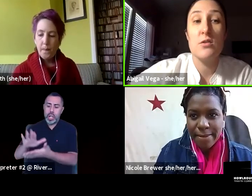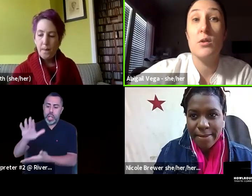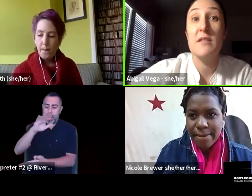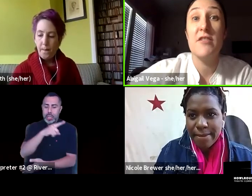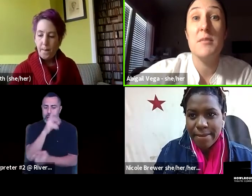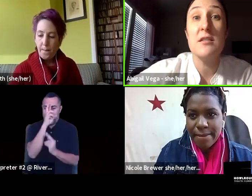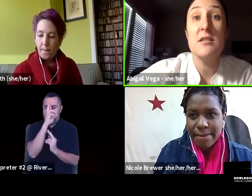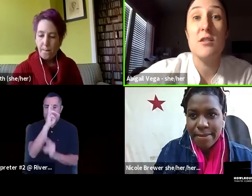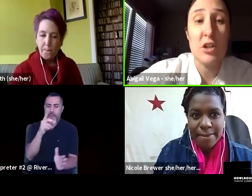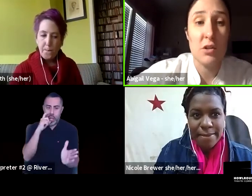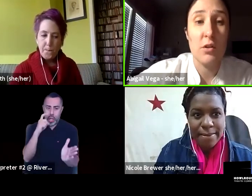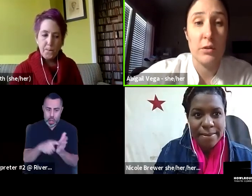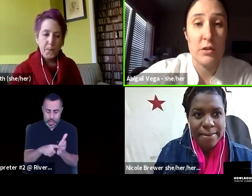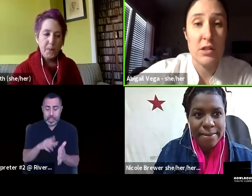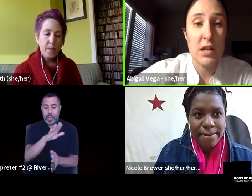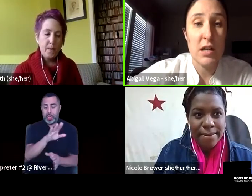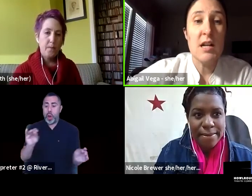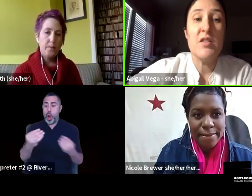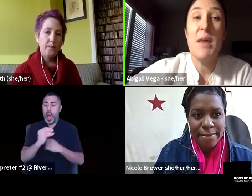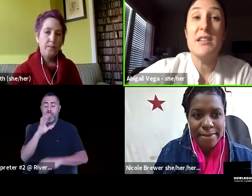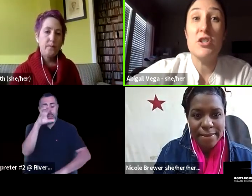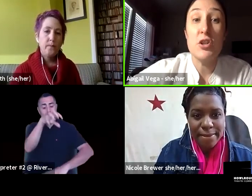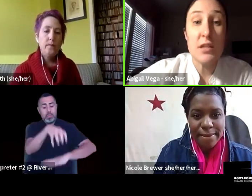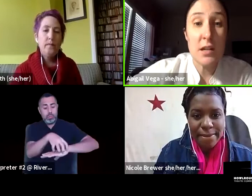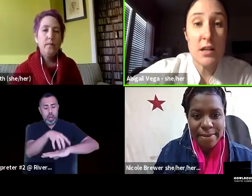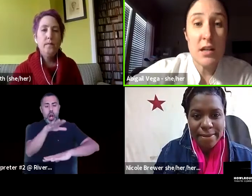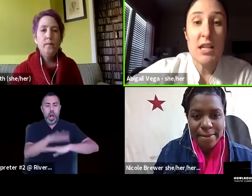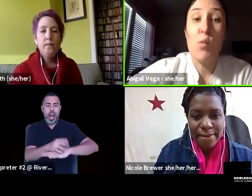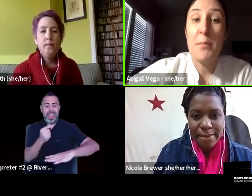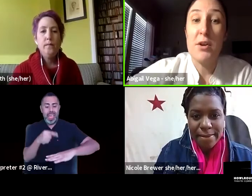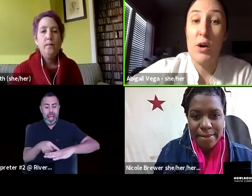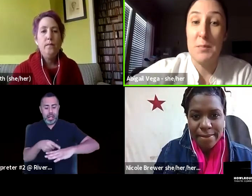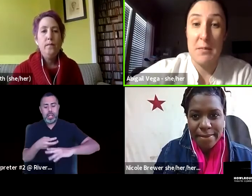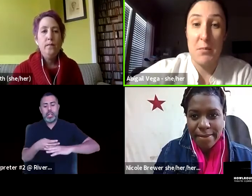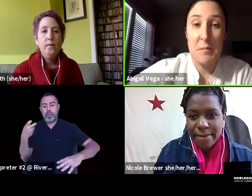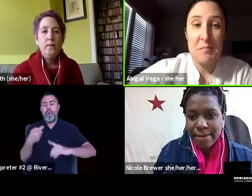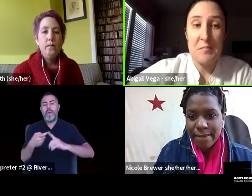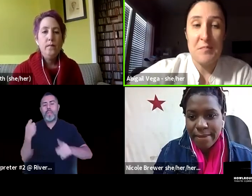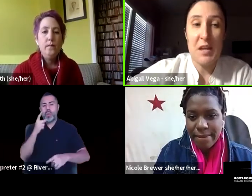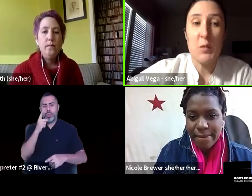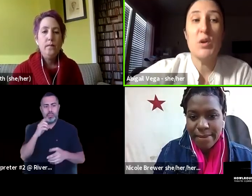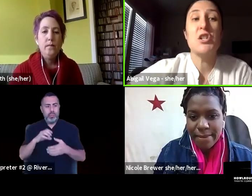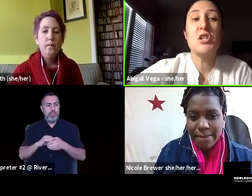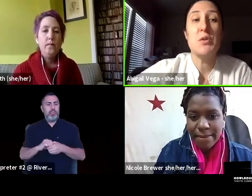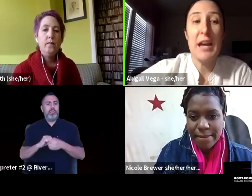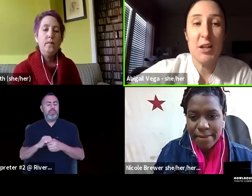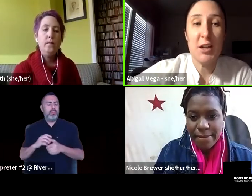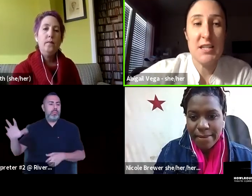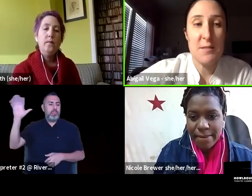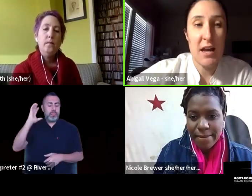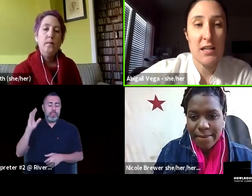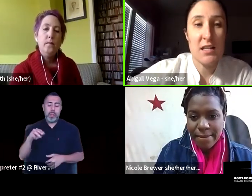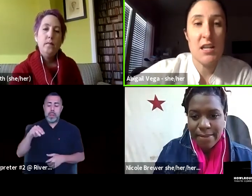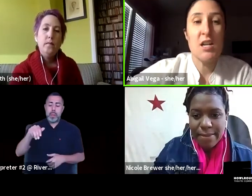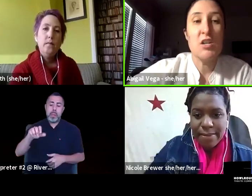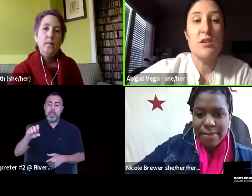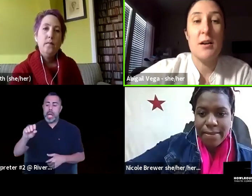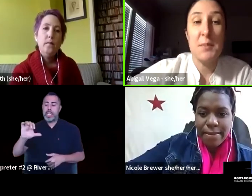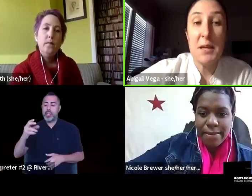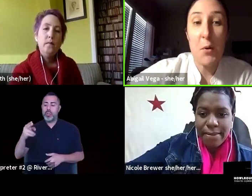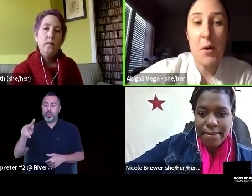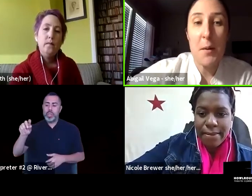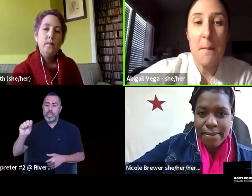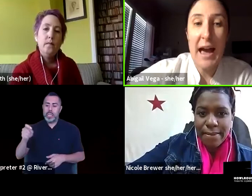land stolen from its original holders, the Massachusetts and the Wampanoag people. They wish to pay their respects to